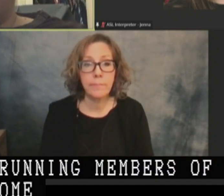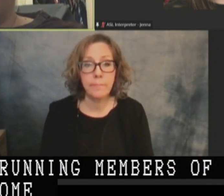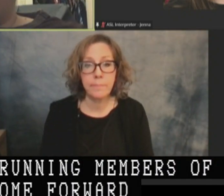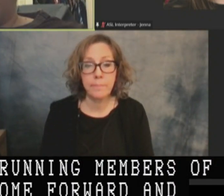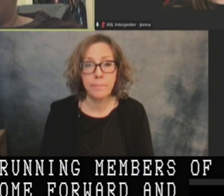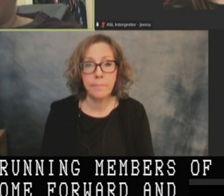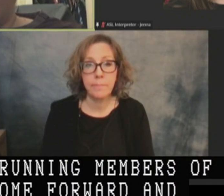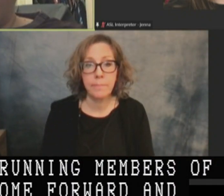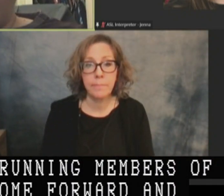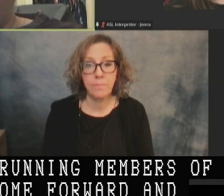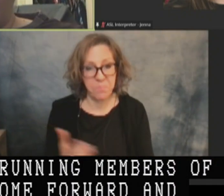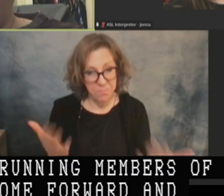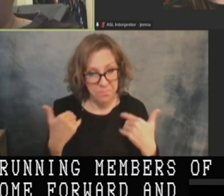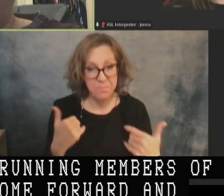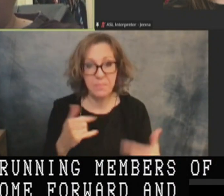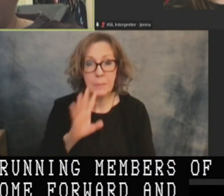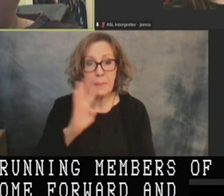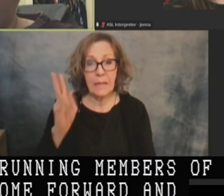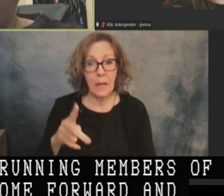say something.